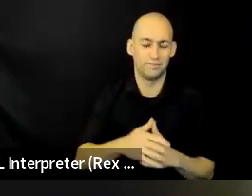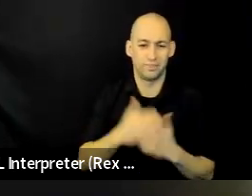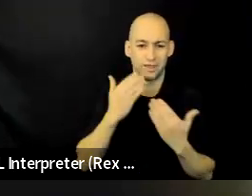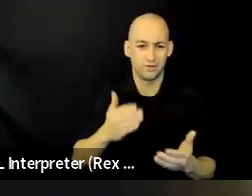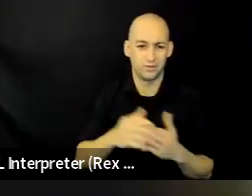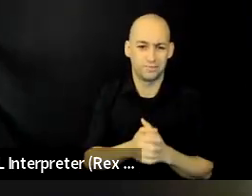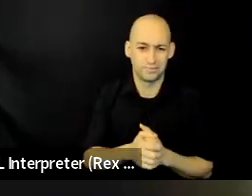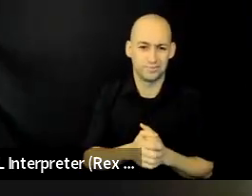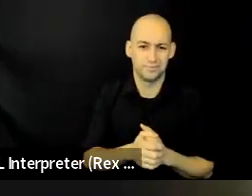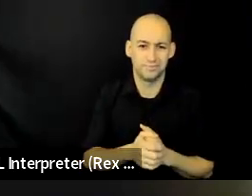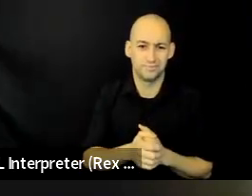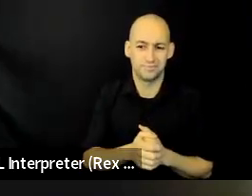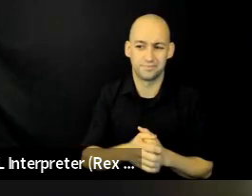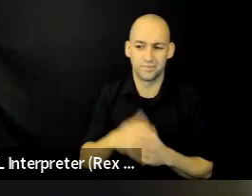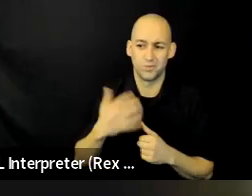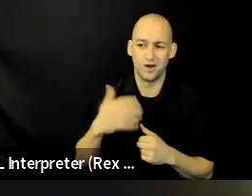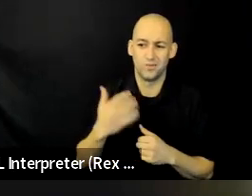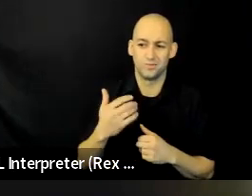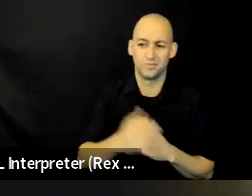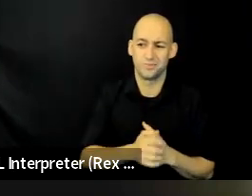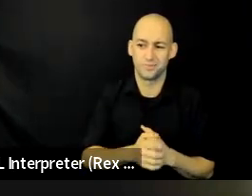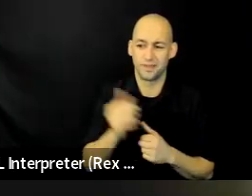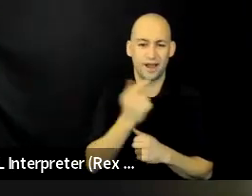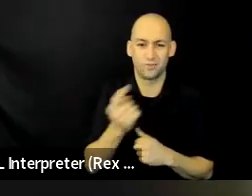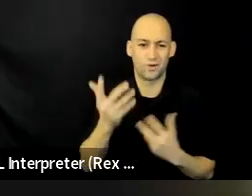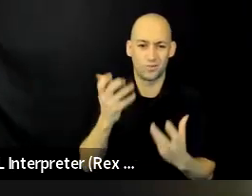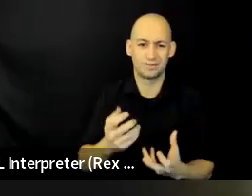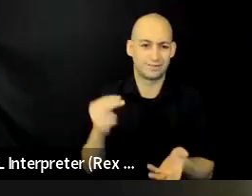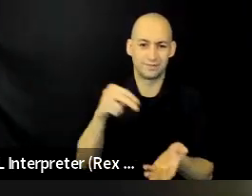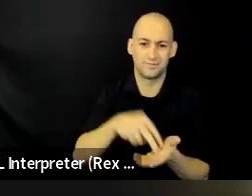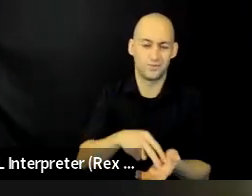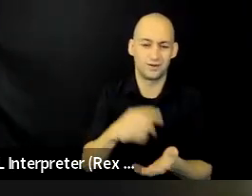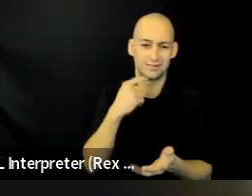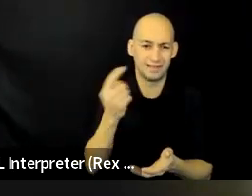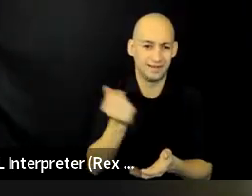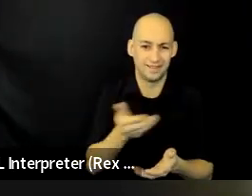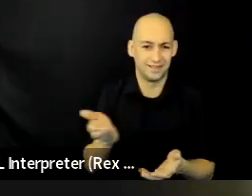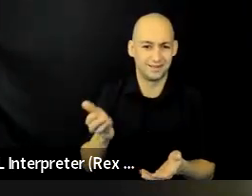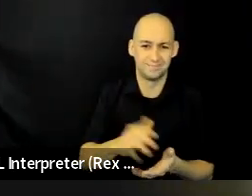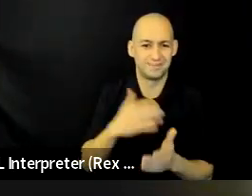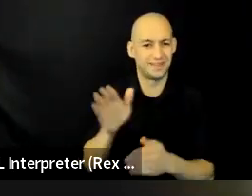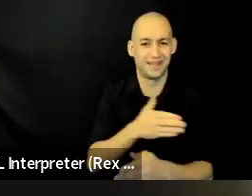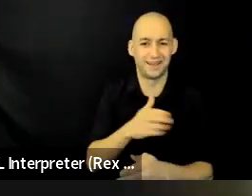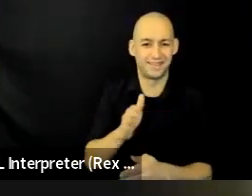you. Wow. Would anyone else like to step forward and sing?